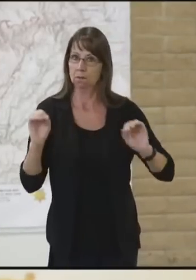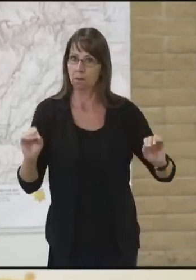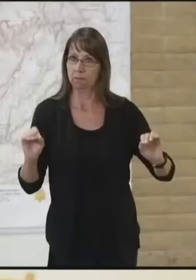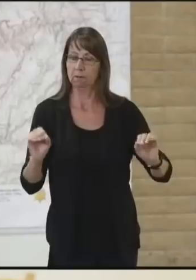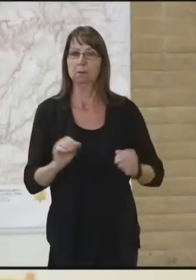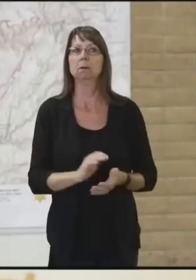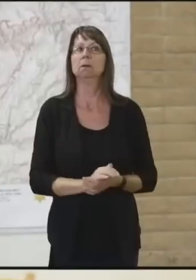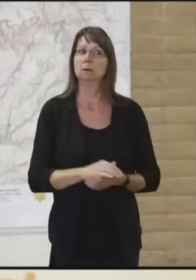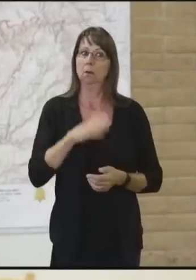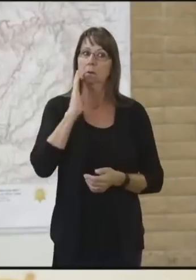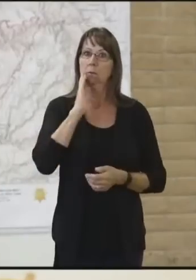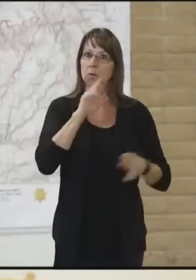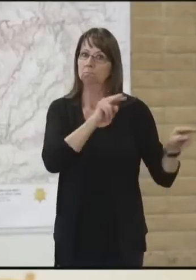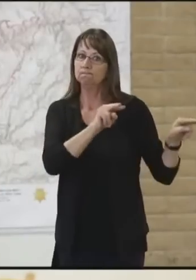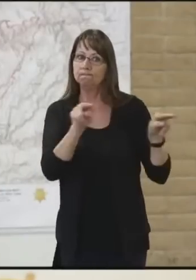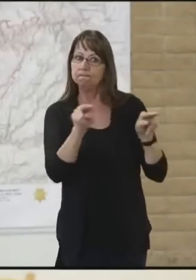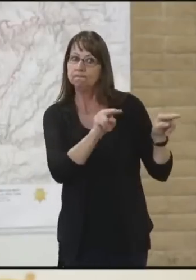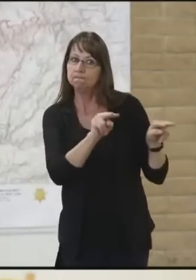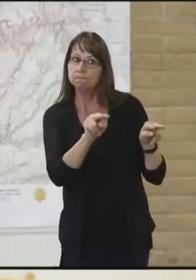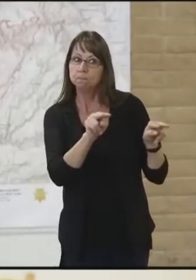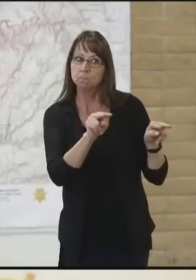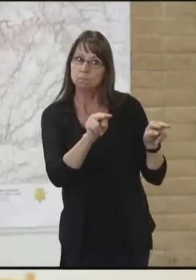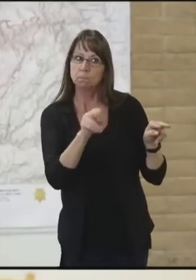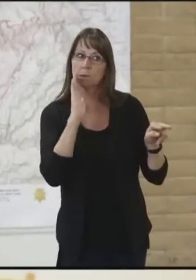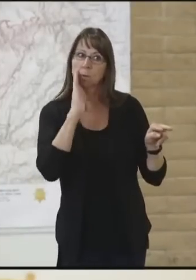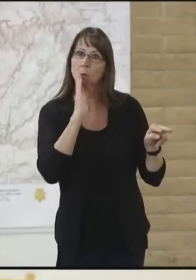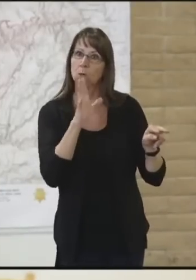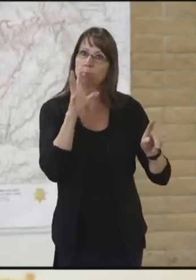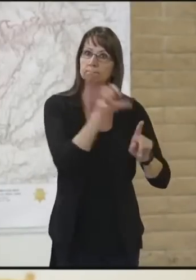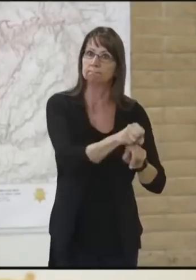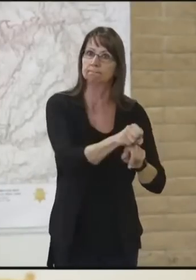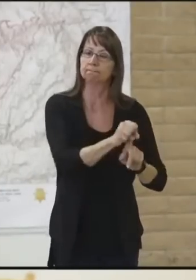But if it does occur, we will be on top of it.